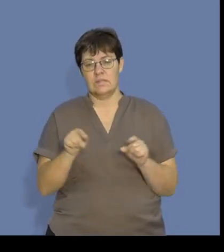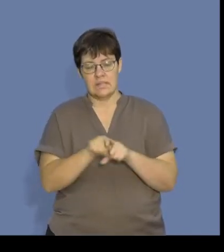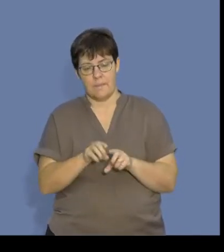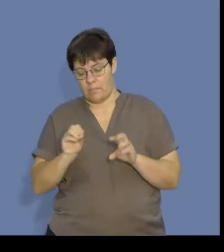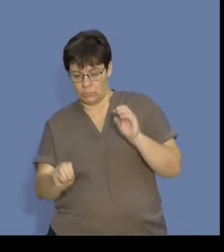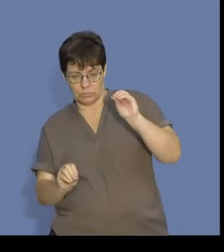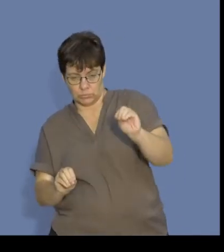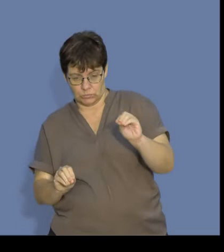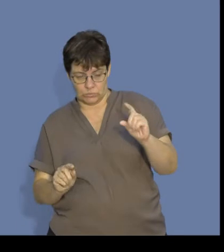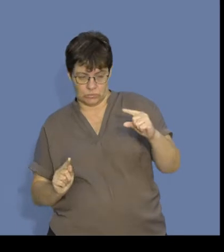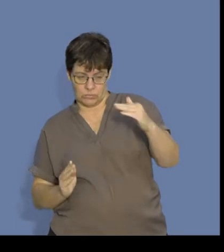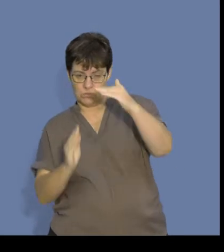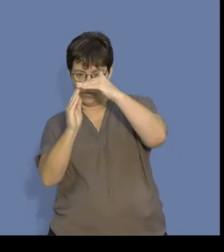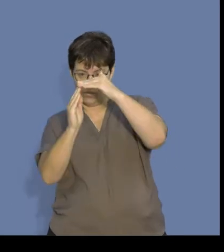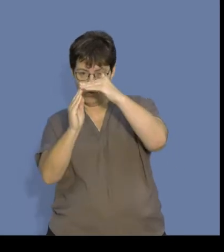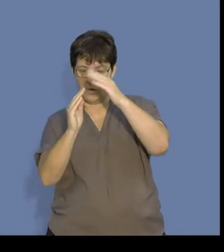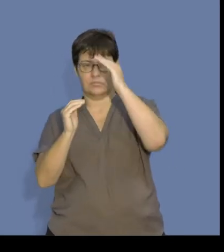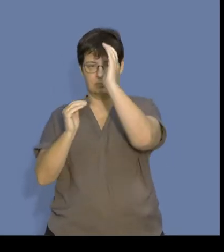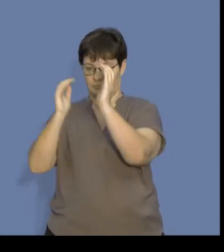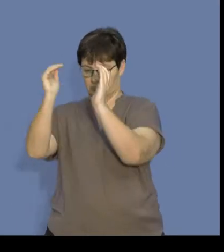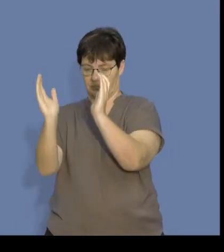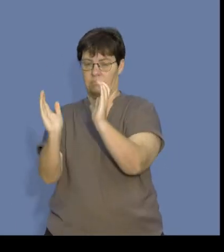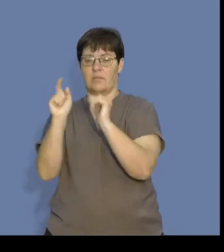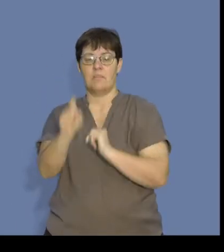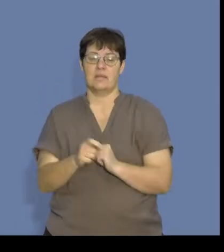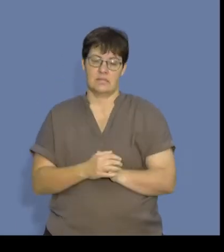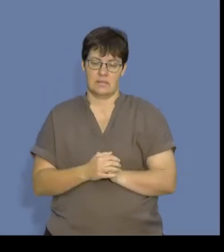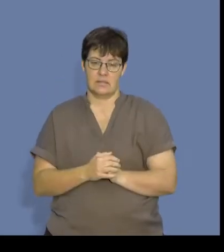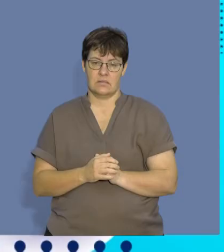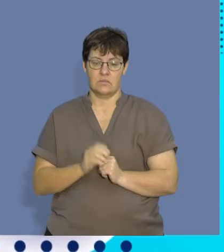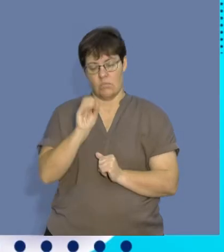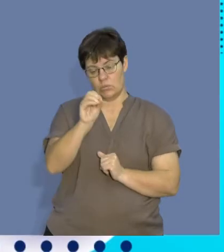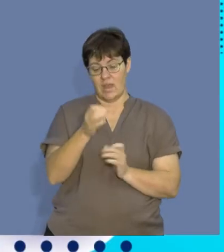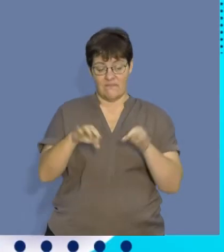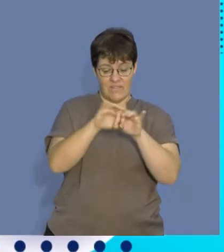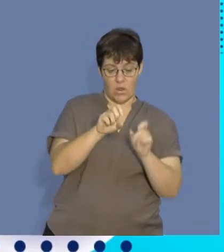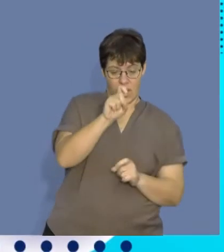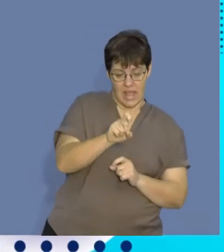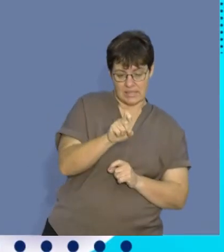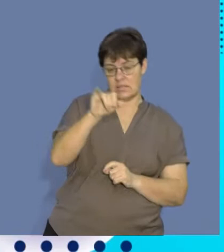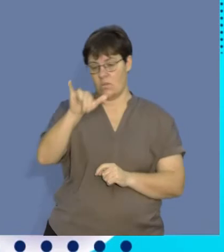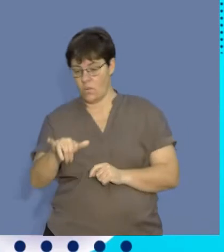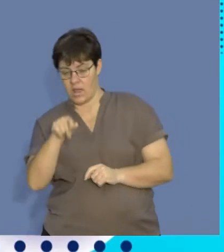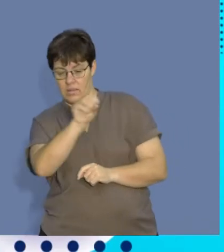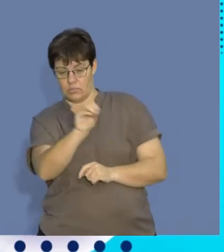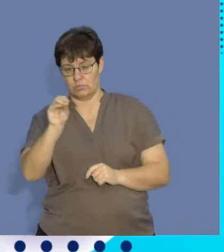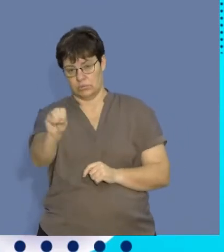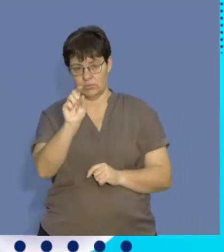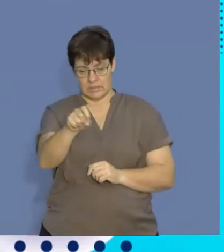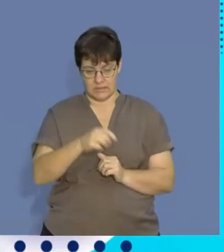even after you plot it, you always just open the 2 round brackets and write down what the values of